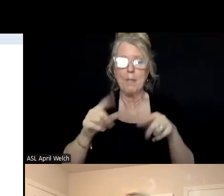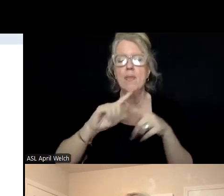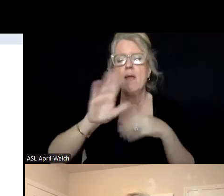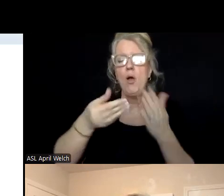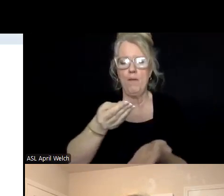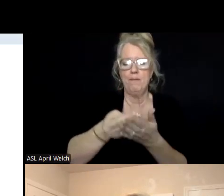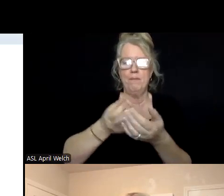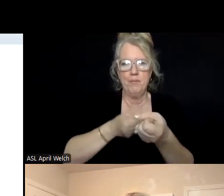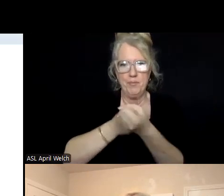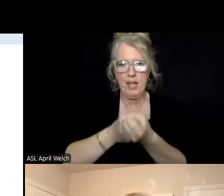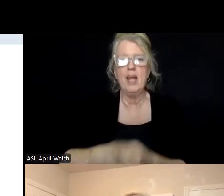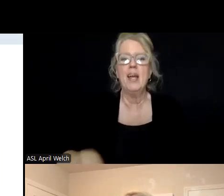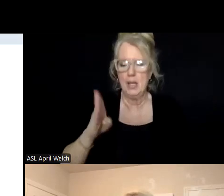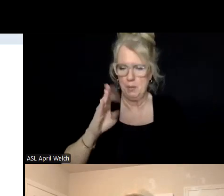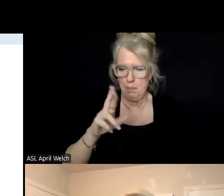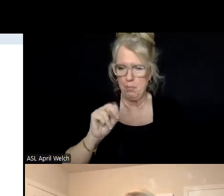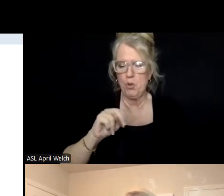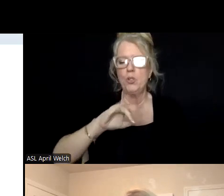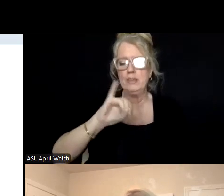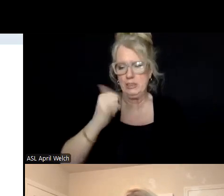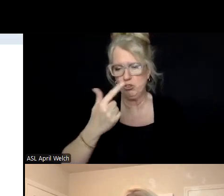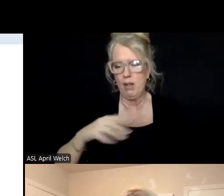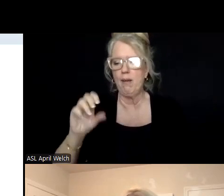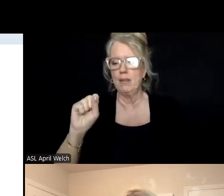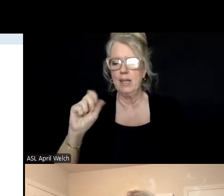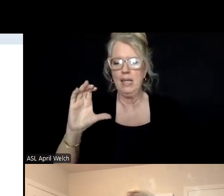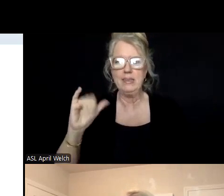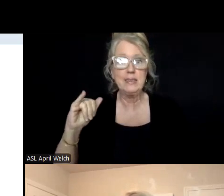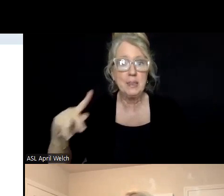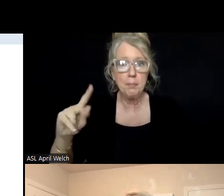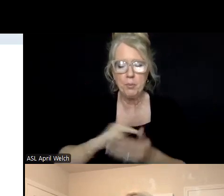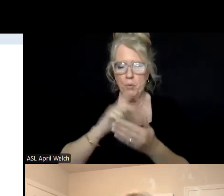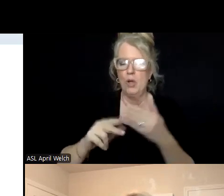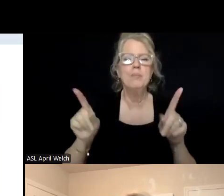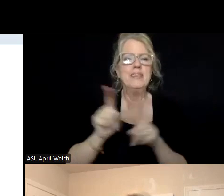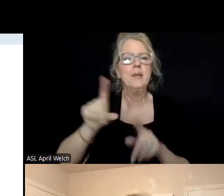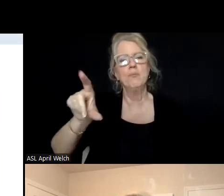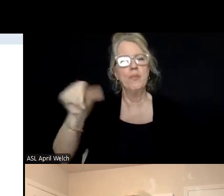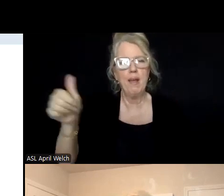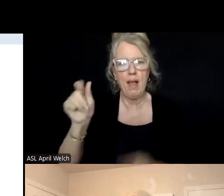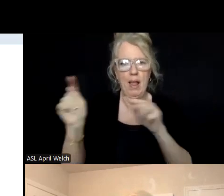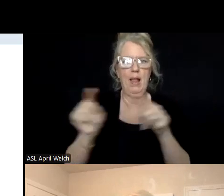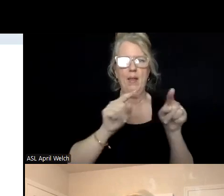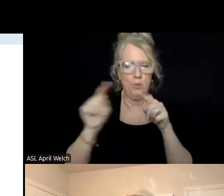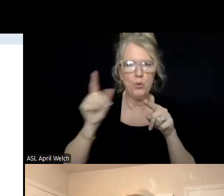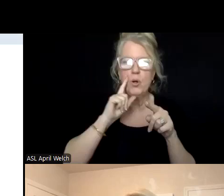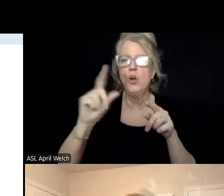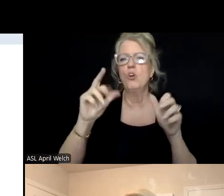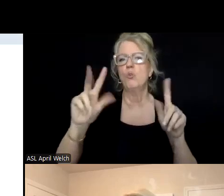fund this Byrne JAG and the Byrne SCIP programs, as well as a lot of the other formula grant